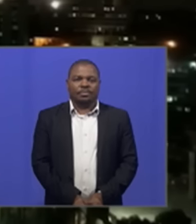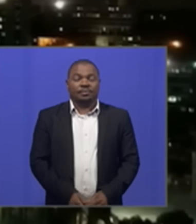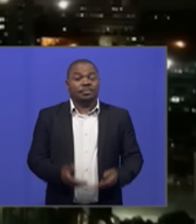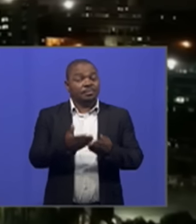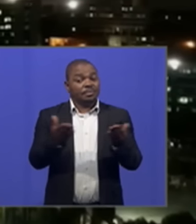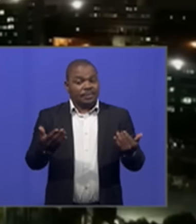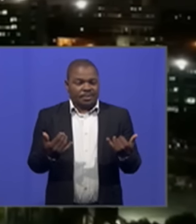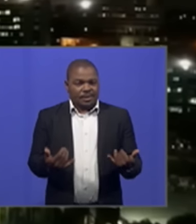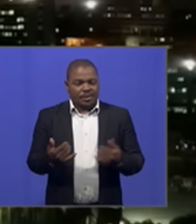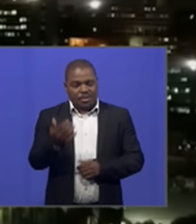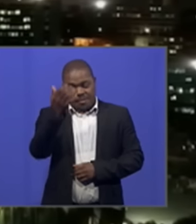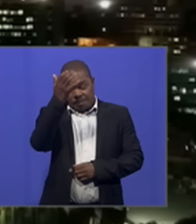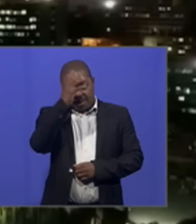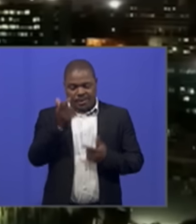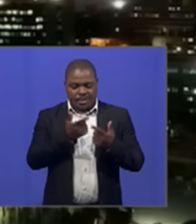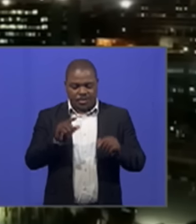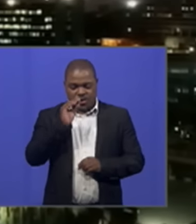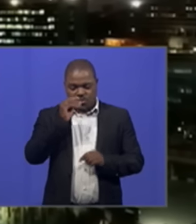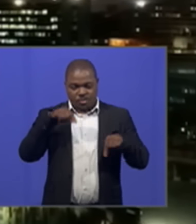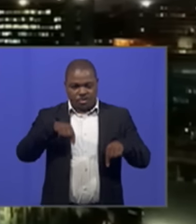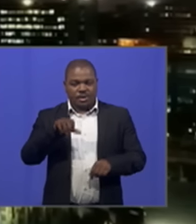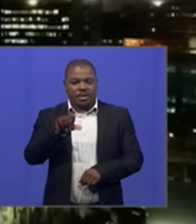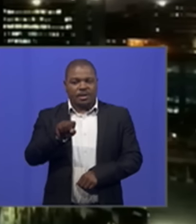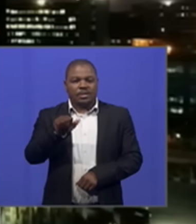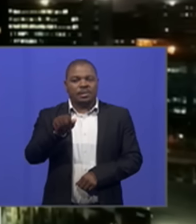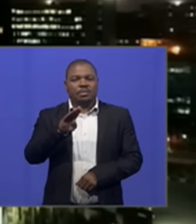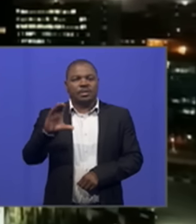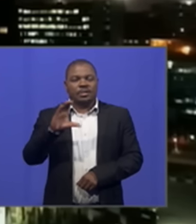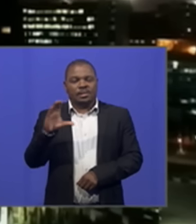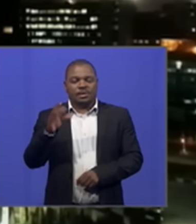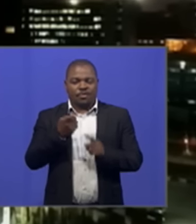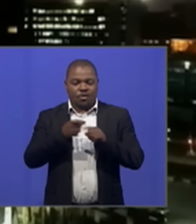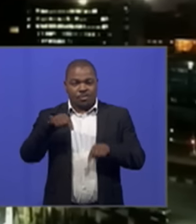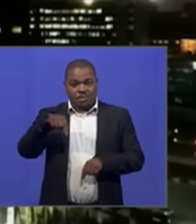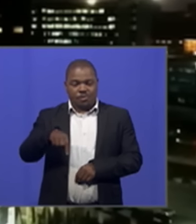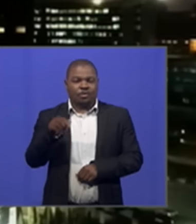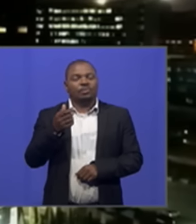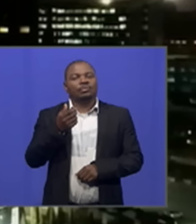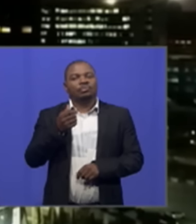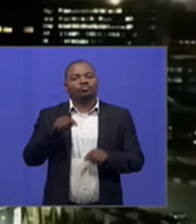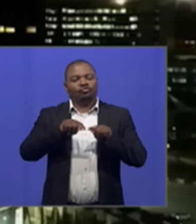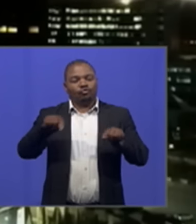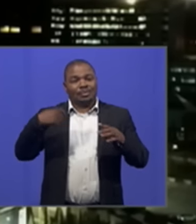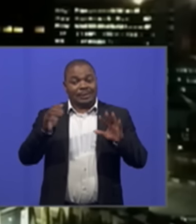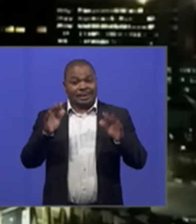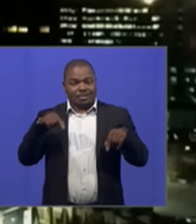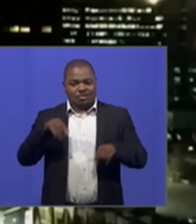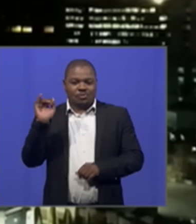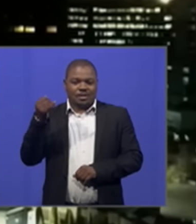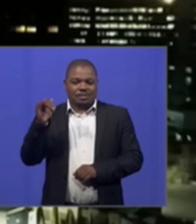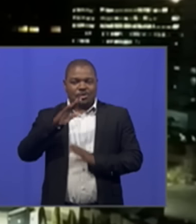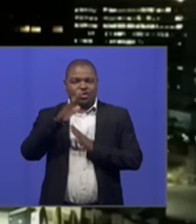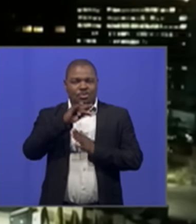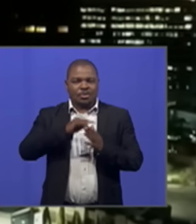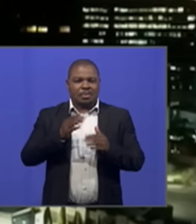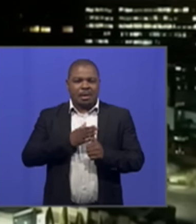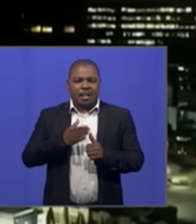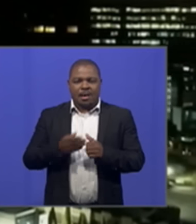Bathong beshong tje ke ditaba tša lelemela sepedi tša SABC 2 go tšwa ka Studio 10 Auckland Park, Johannesburg. Pele ke ditlhogo tša